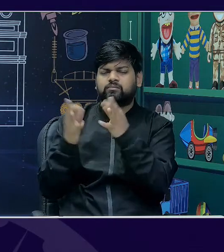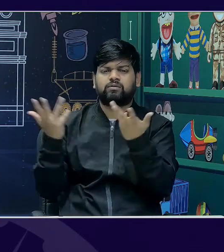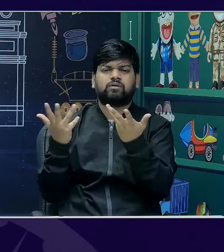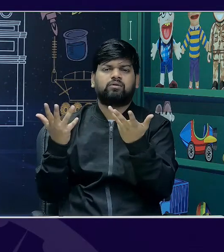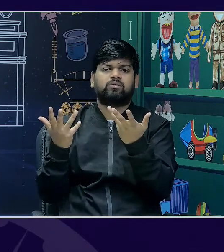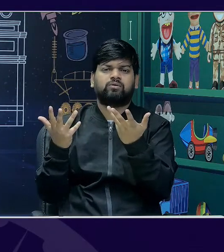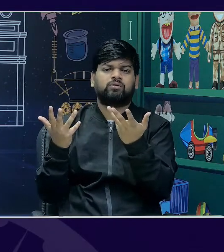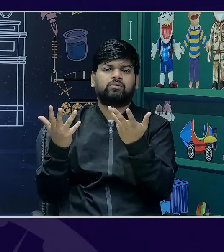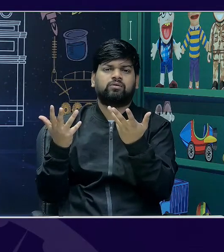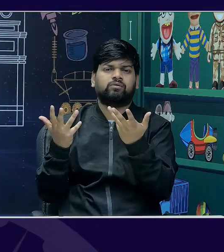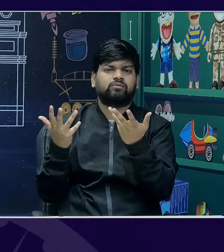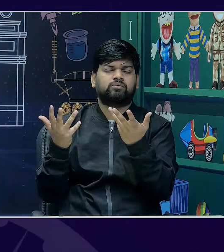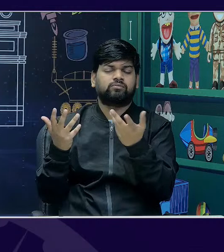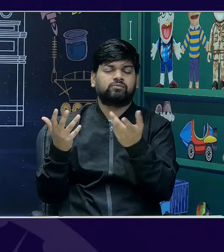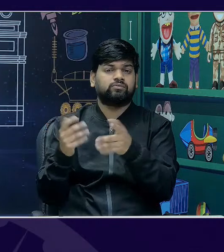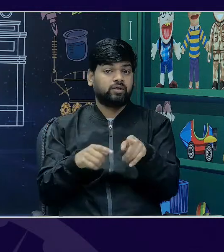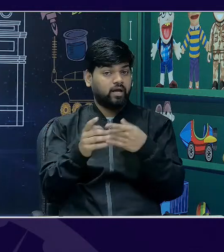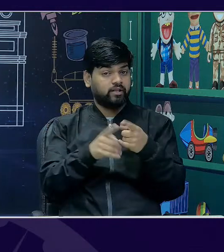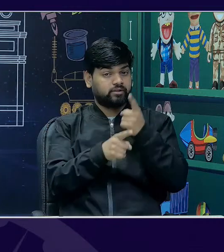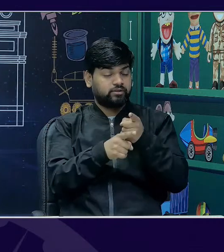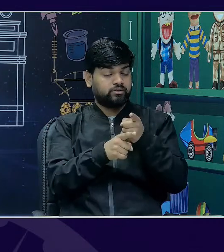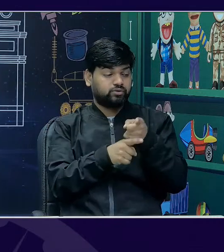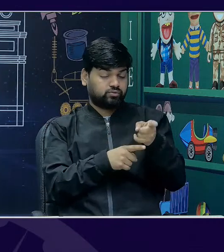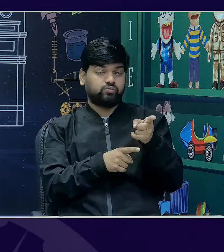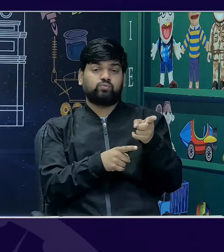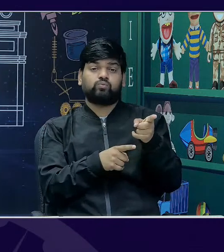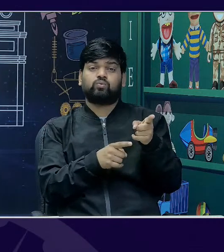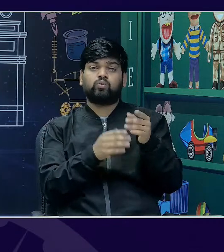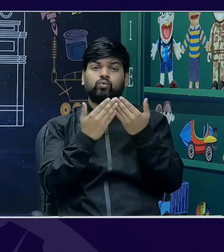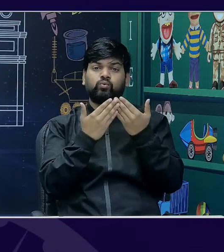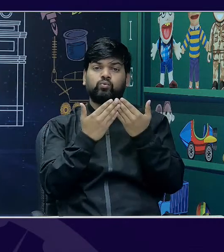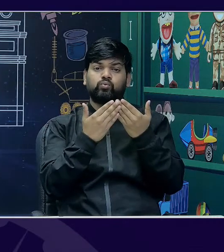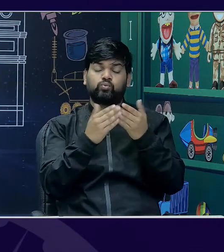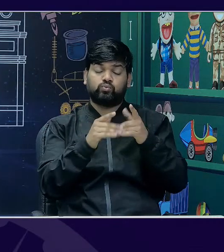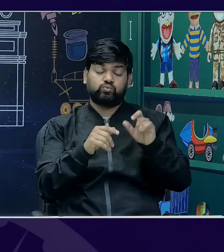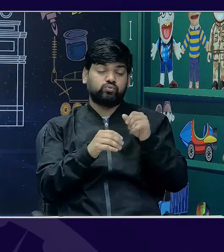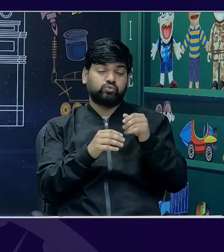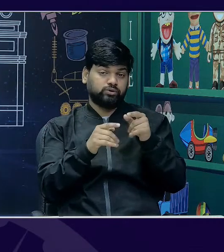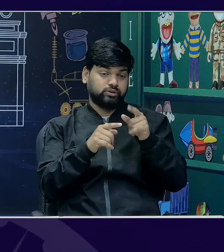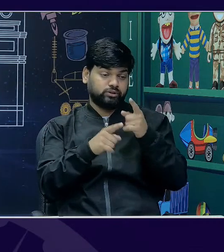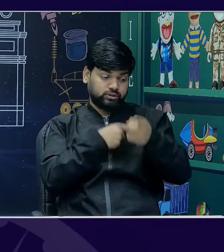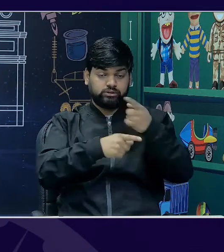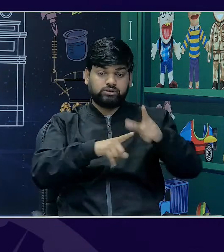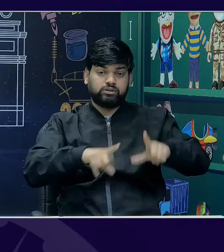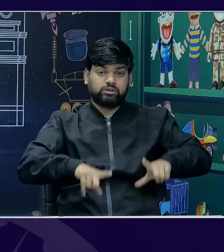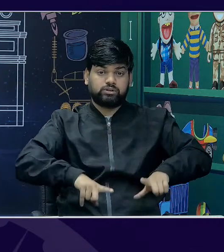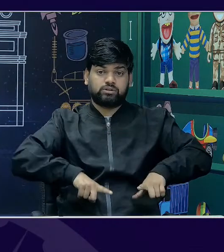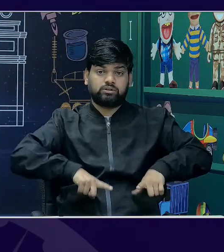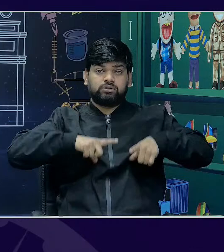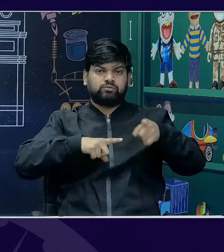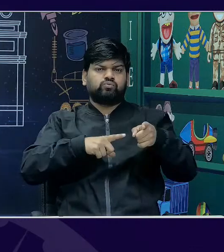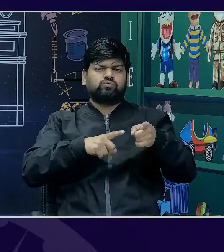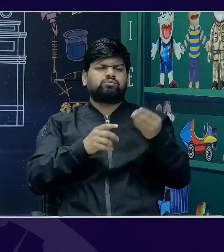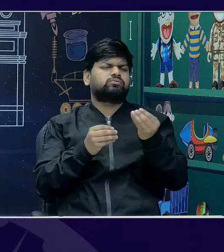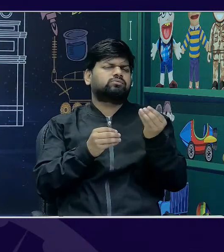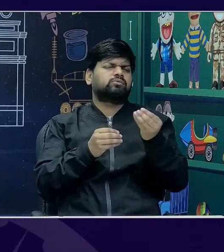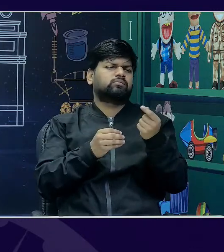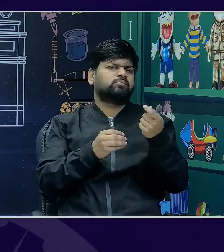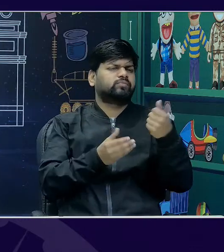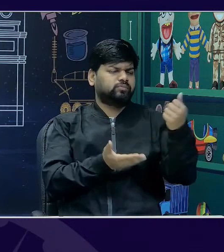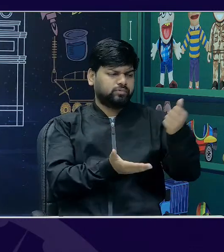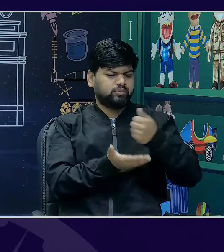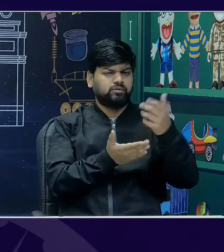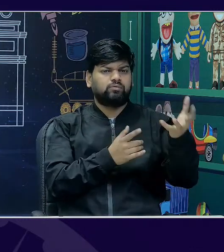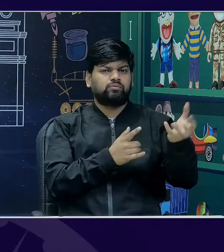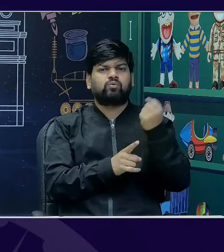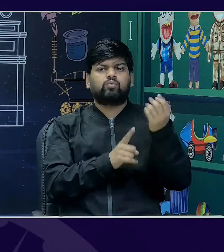gets some benefits from the school which is in terms of your children benefits. So she gets benefits for her